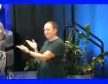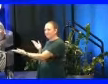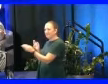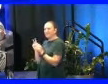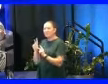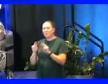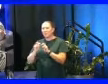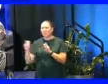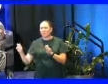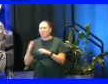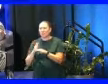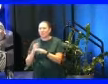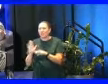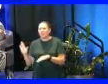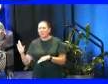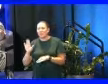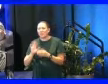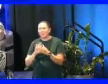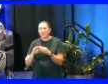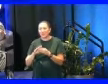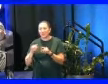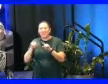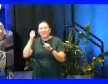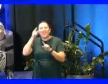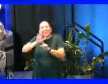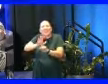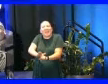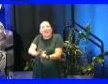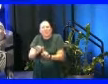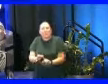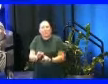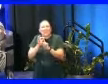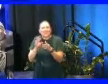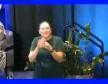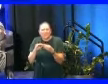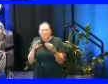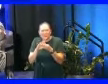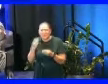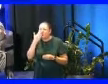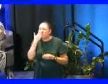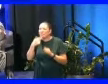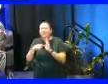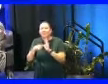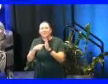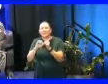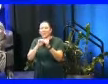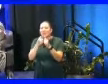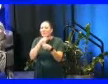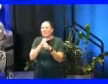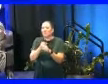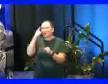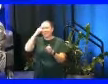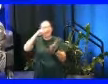their stories, but these are their stories, right? And I think a really good example of how to make it an